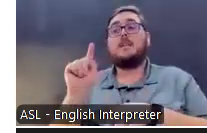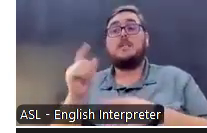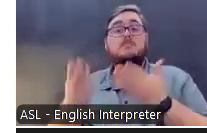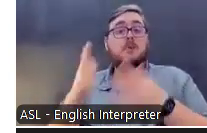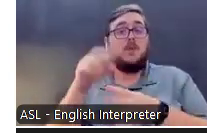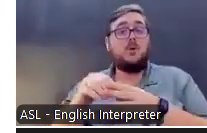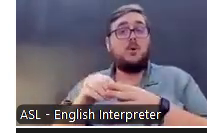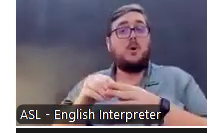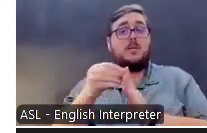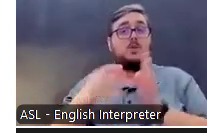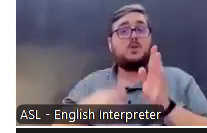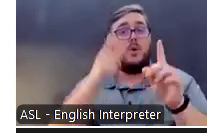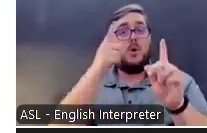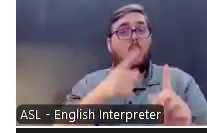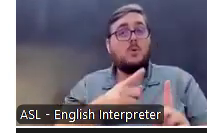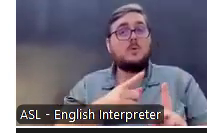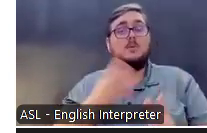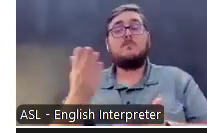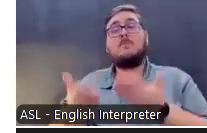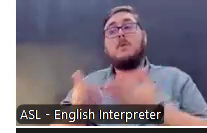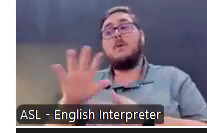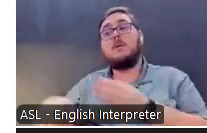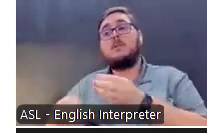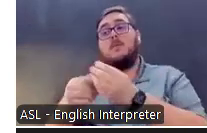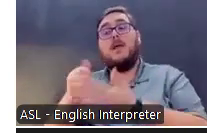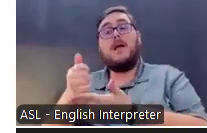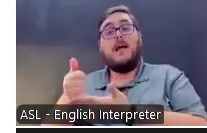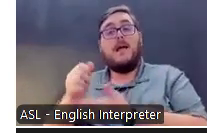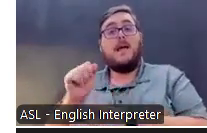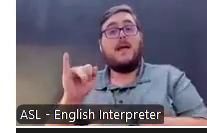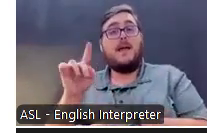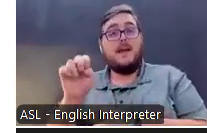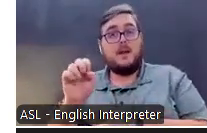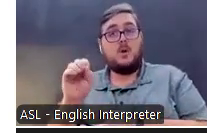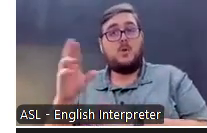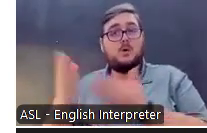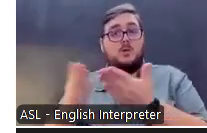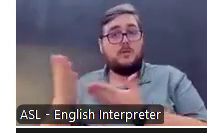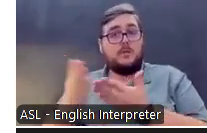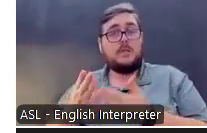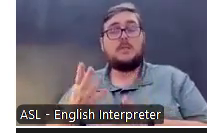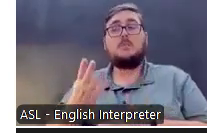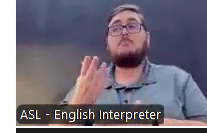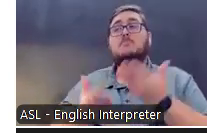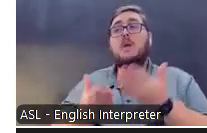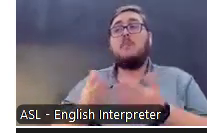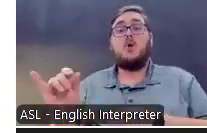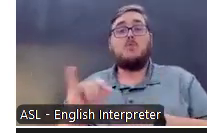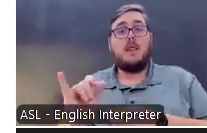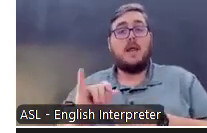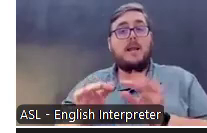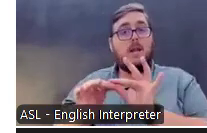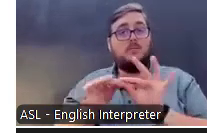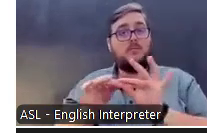supplementary aid or service on the IEP, could also be a related service. It might be listed as an accommodation.